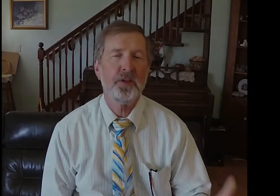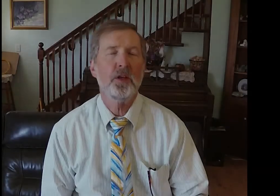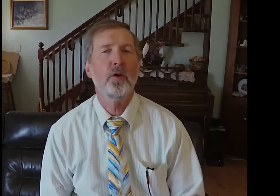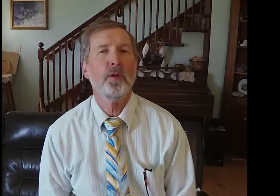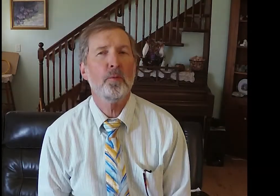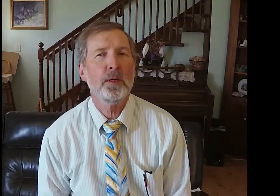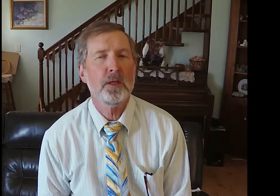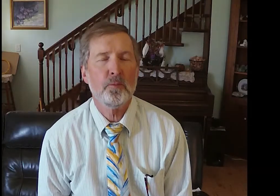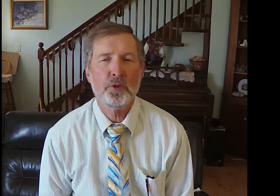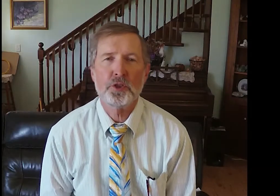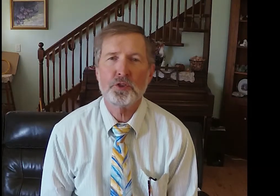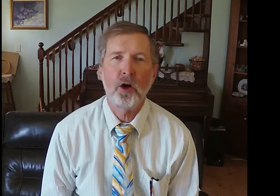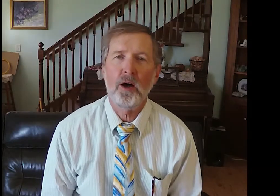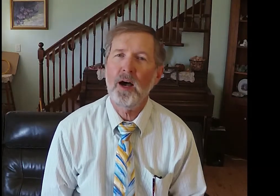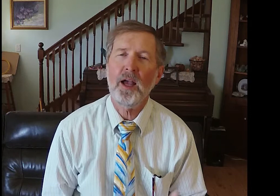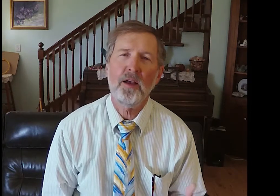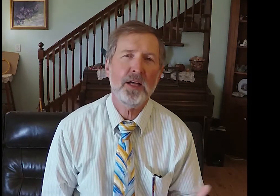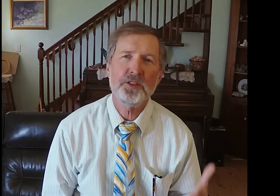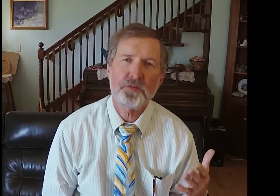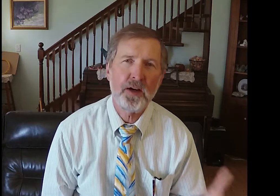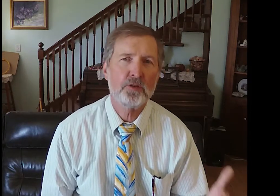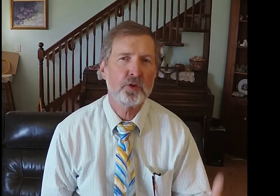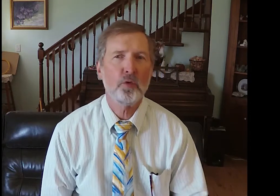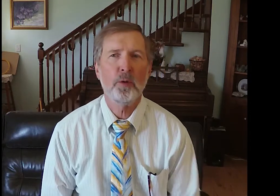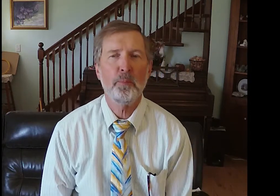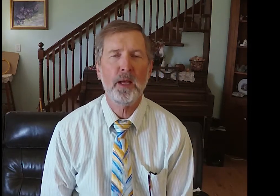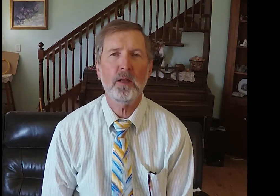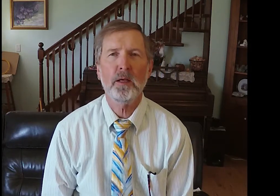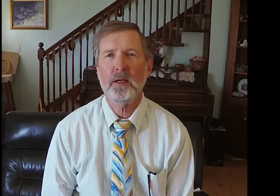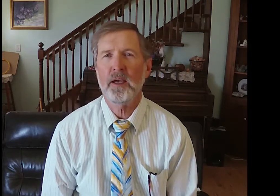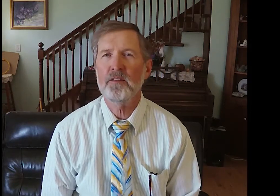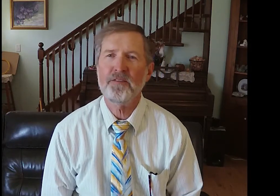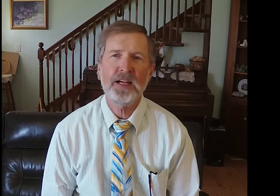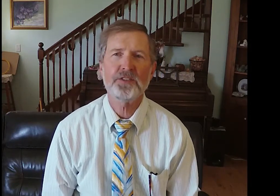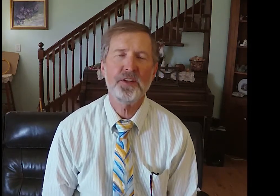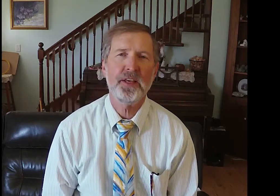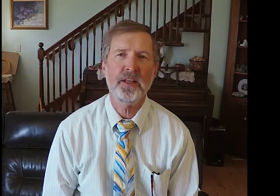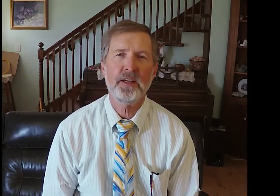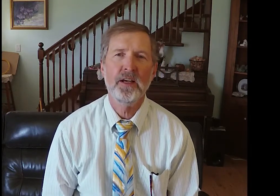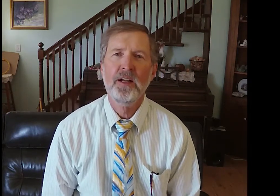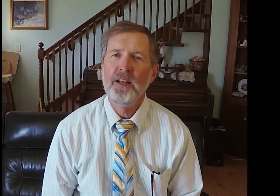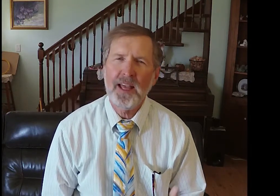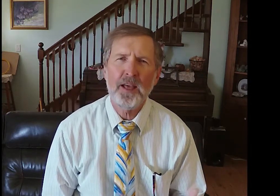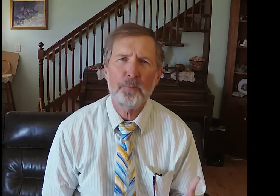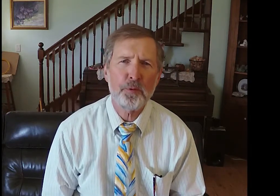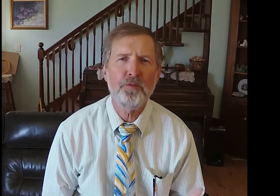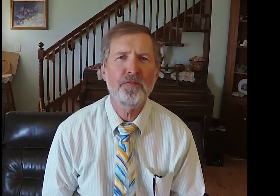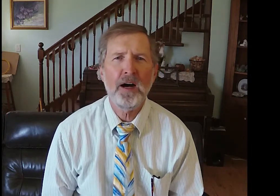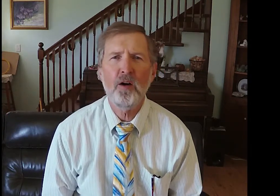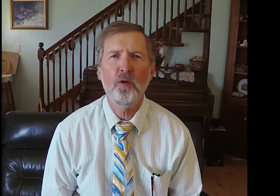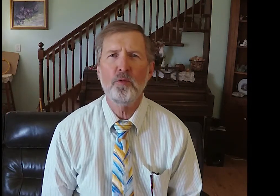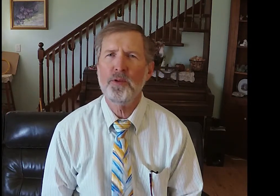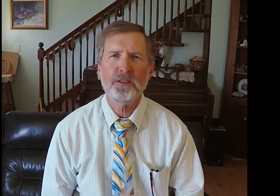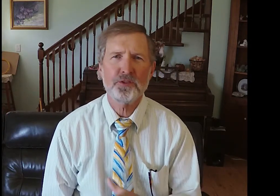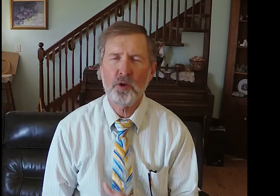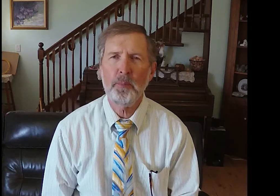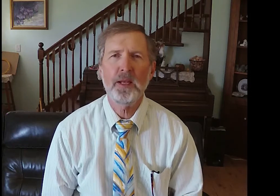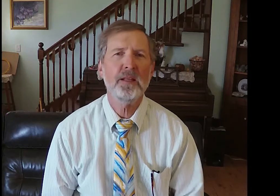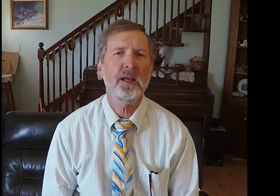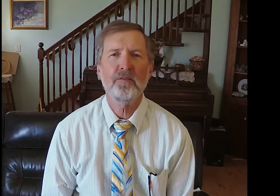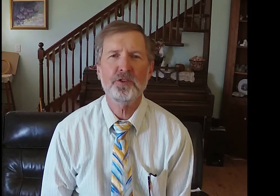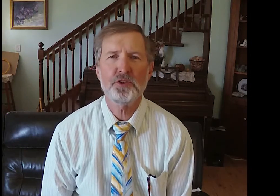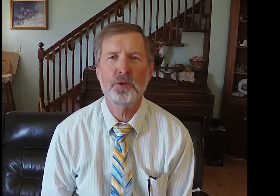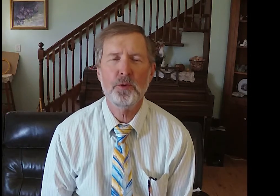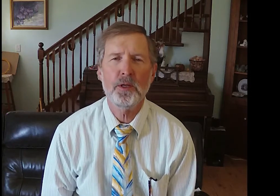This video that we just saw, I just found so compelling and fascinating and profound in so